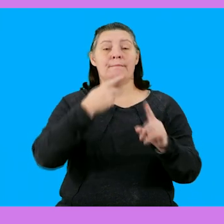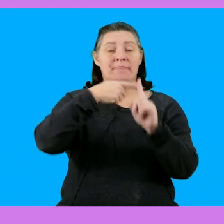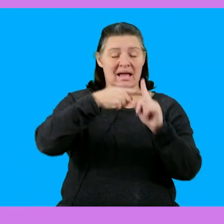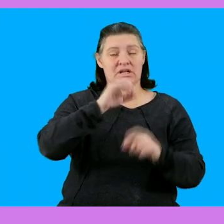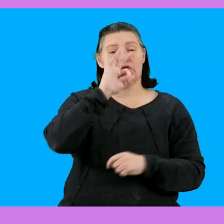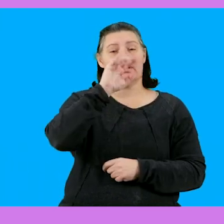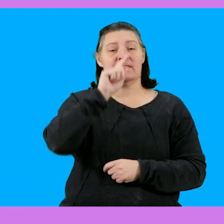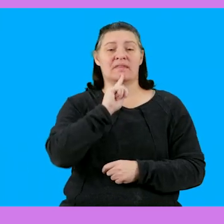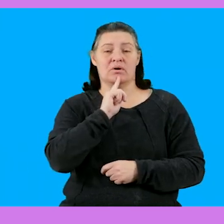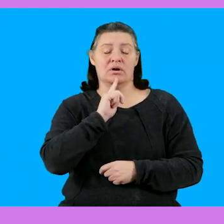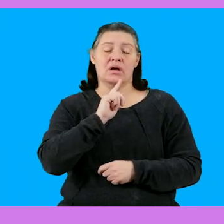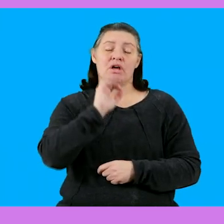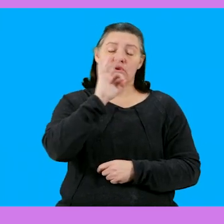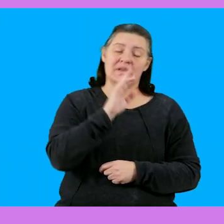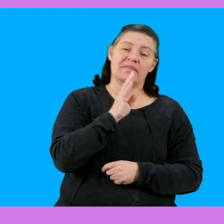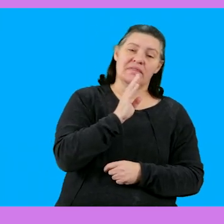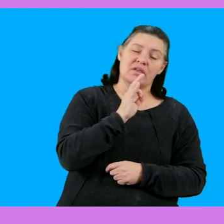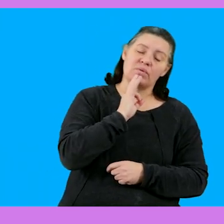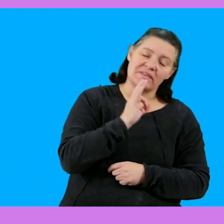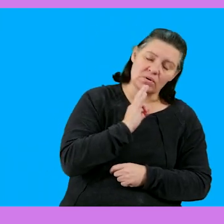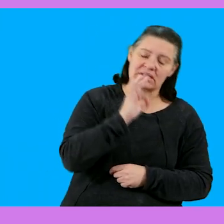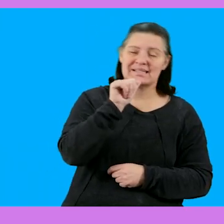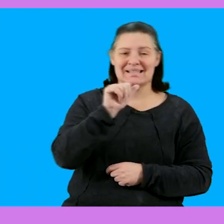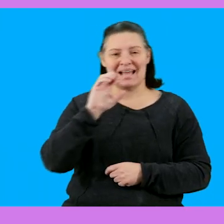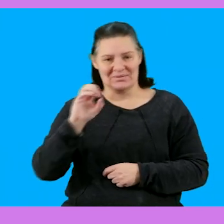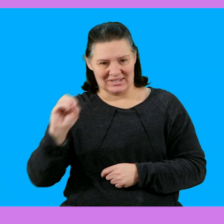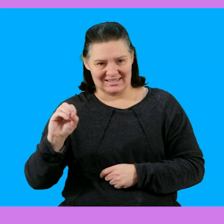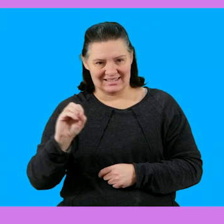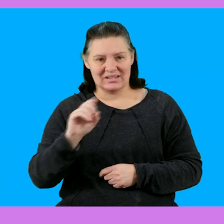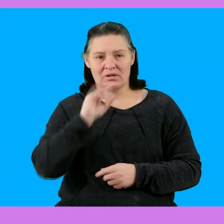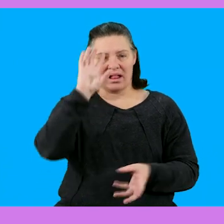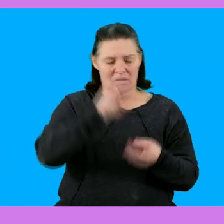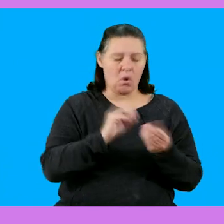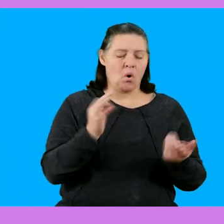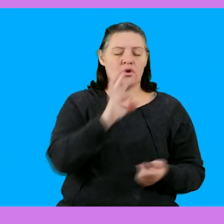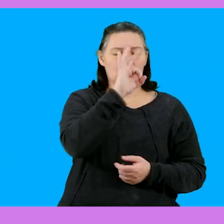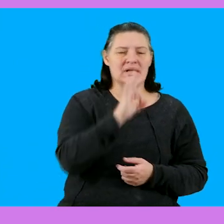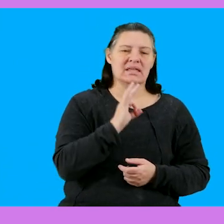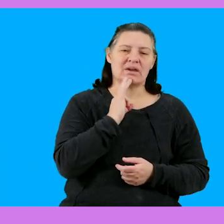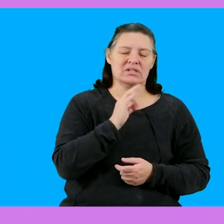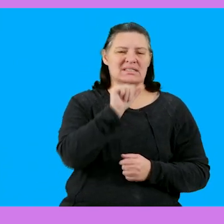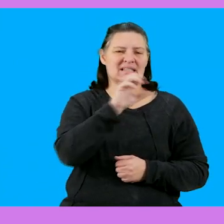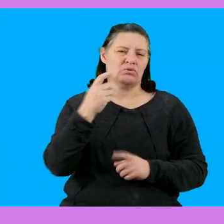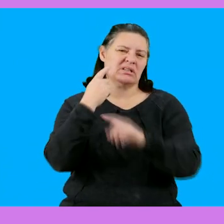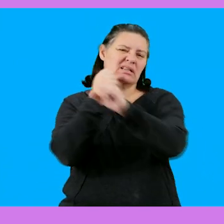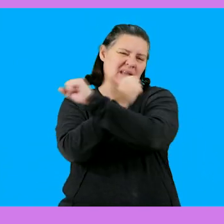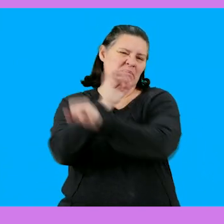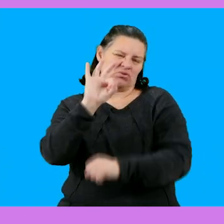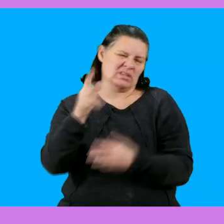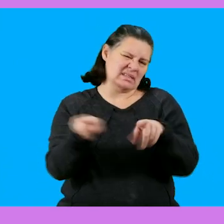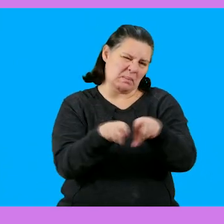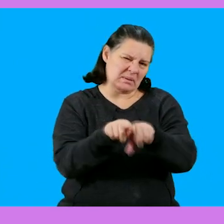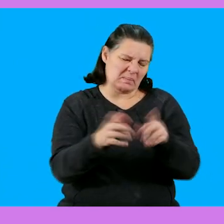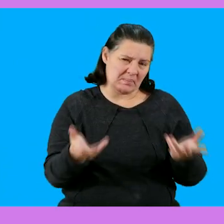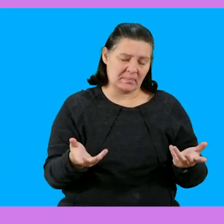your 3,600 for year number 3. So I can also say 3,600 multiplied by 3. We agree on that, right?